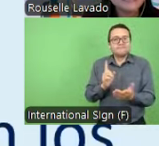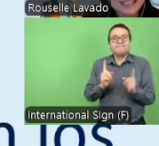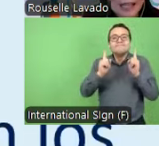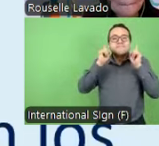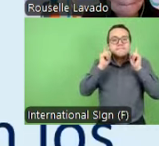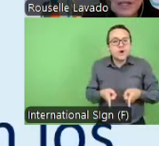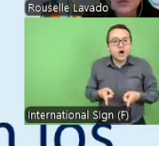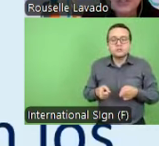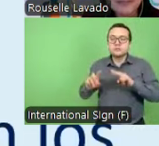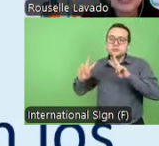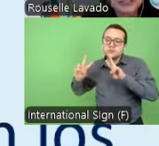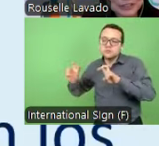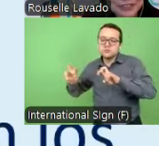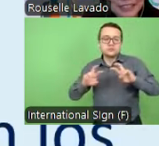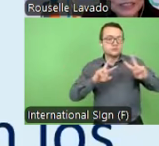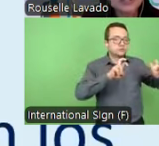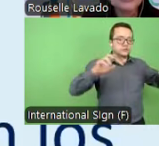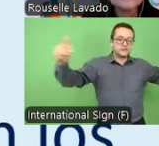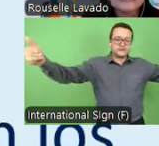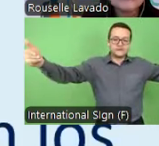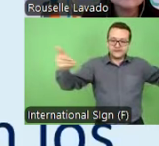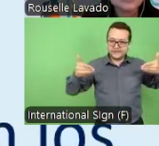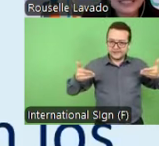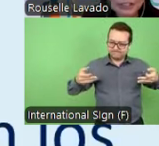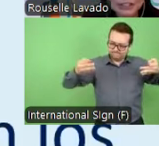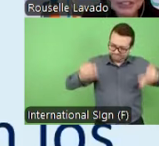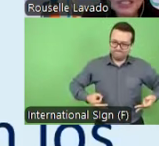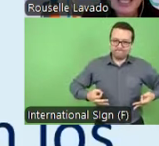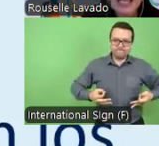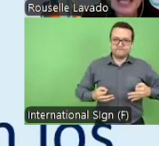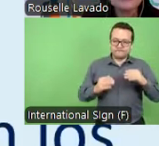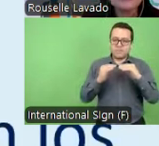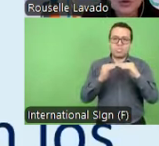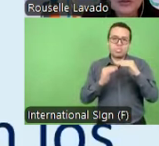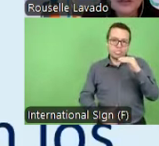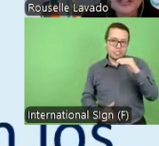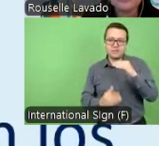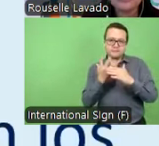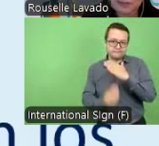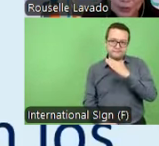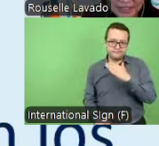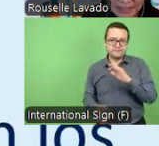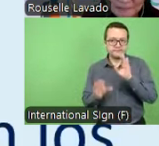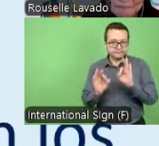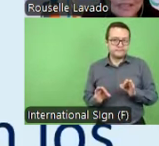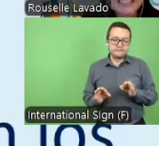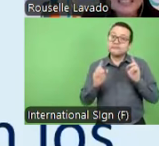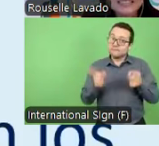the data gap with better surveys, consistent standards, and more regular